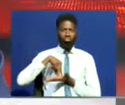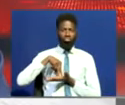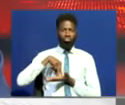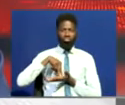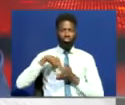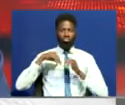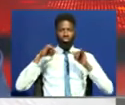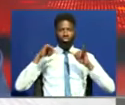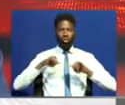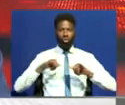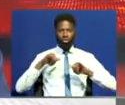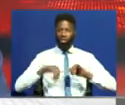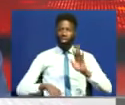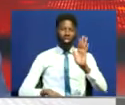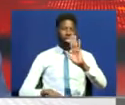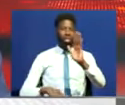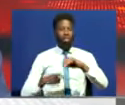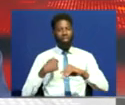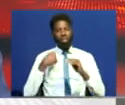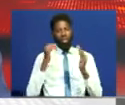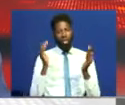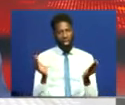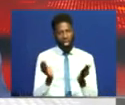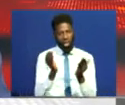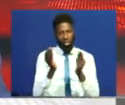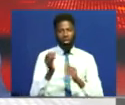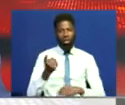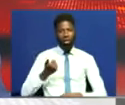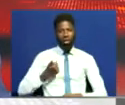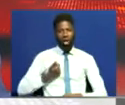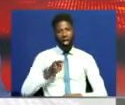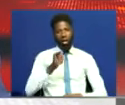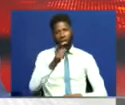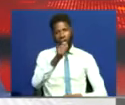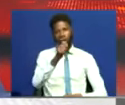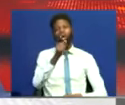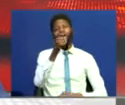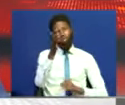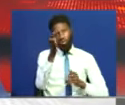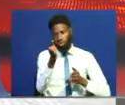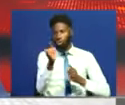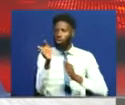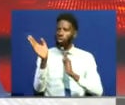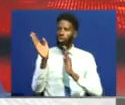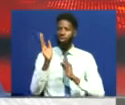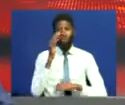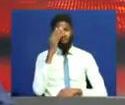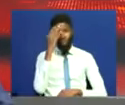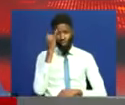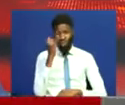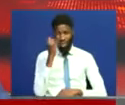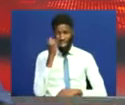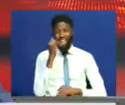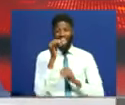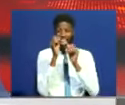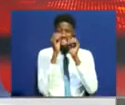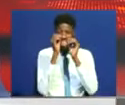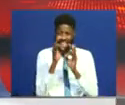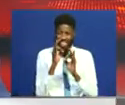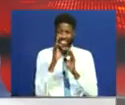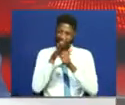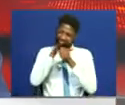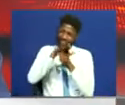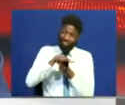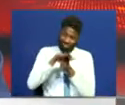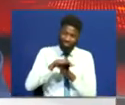our girls to walk away. Yes. Because one of the root causes is staying in that toxic atmosphere. Mm-hmm. Think